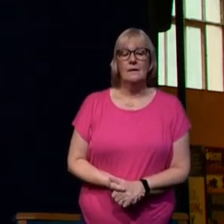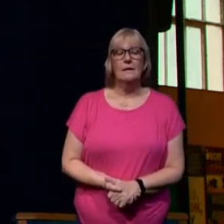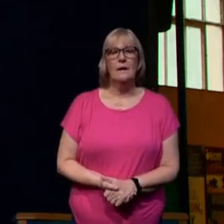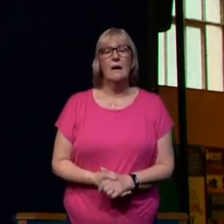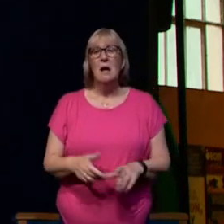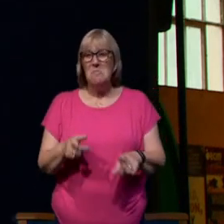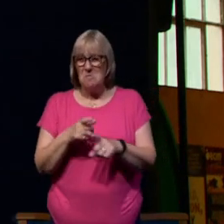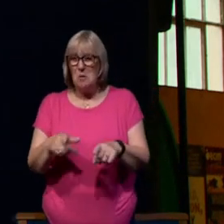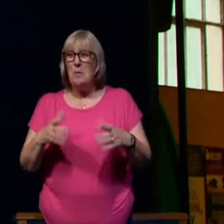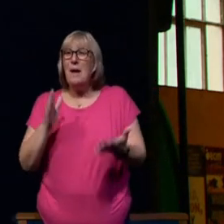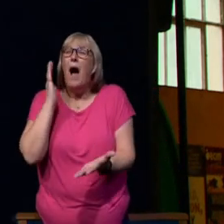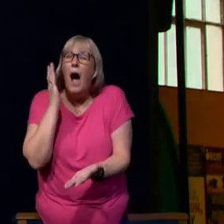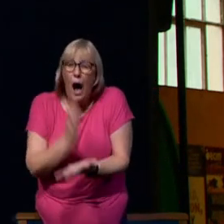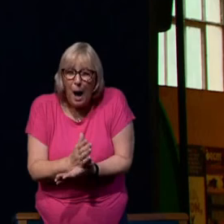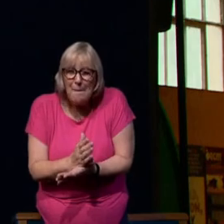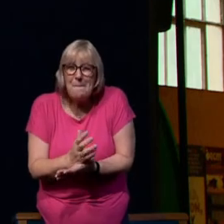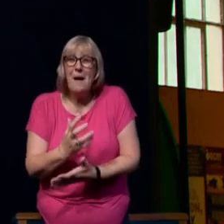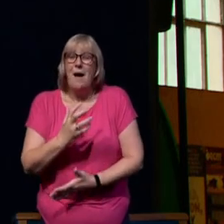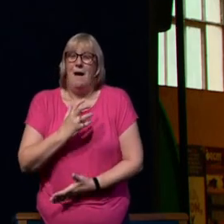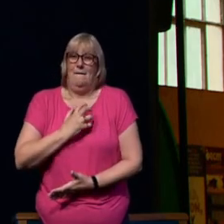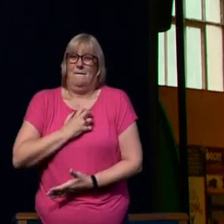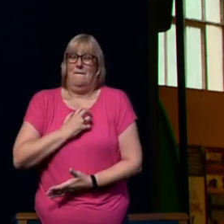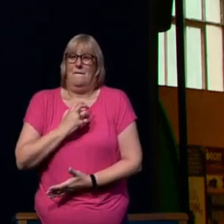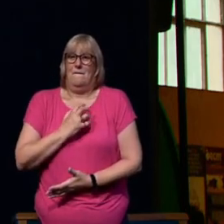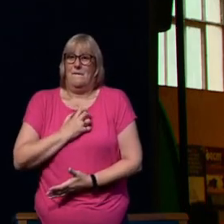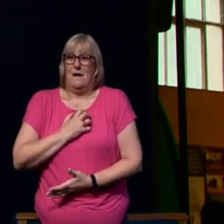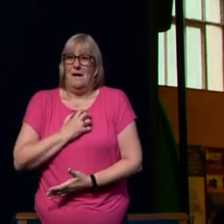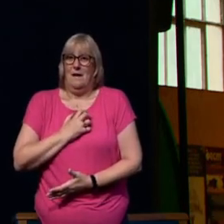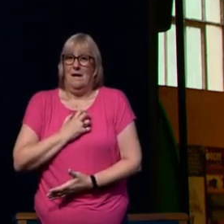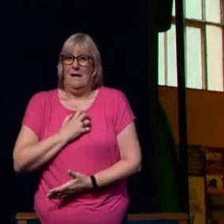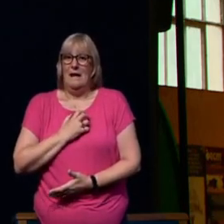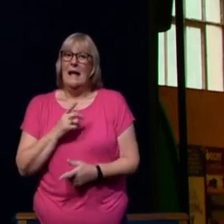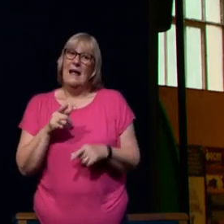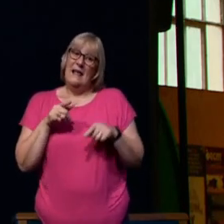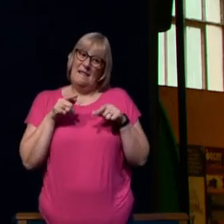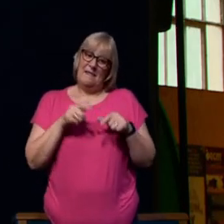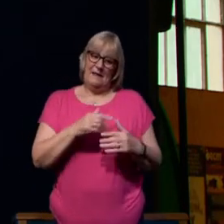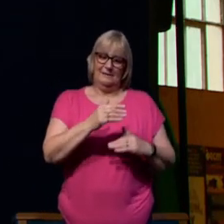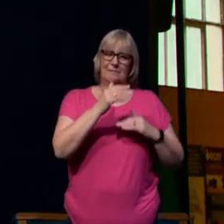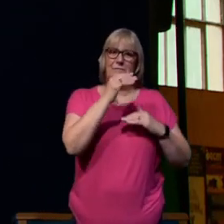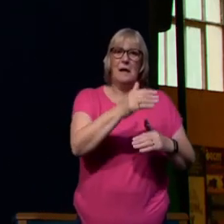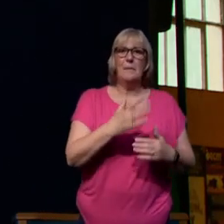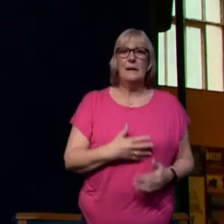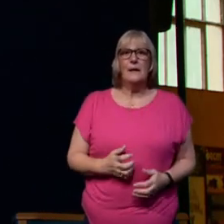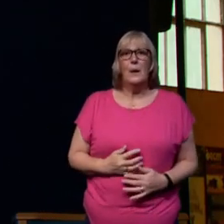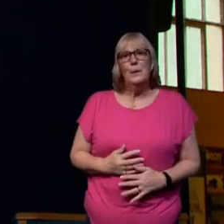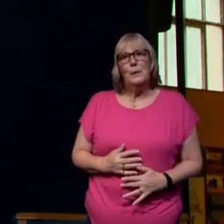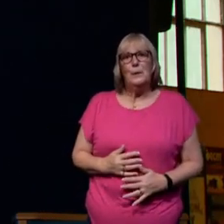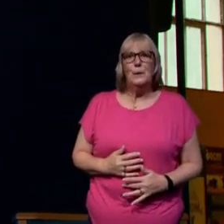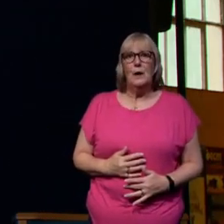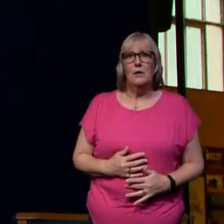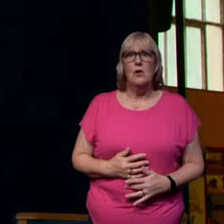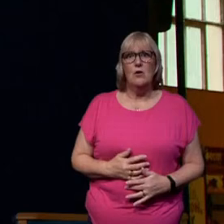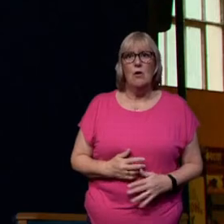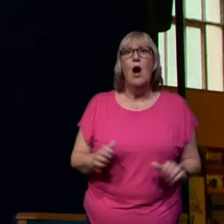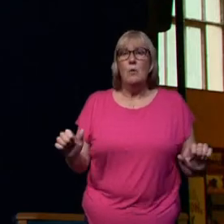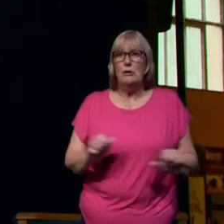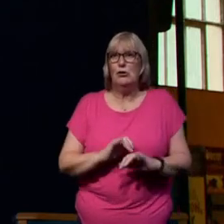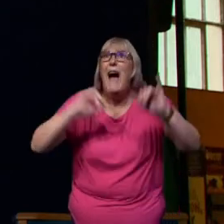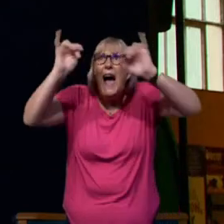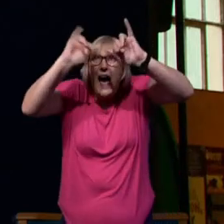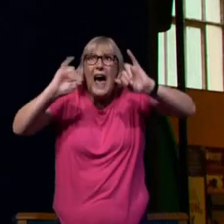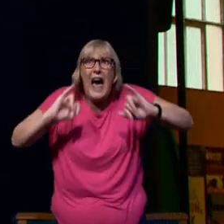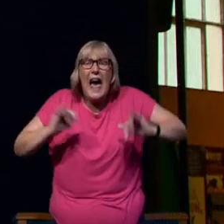genuine fear? Because this passage is not to cause a butterfly, but an eagle in our stomachs as we come to